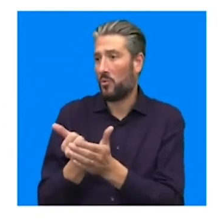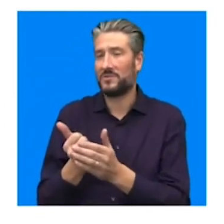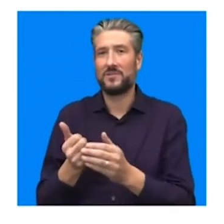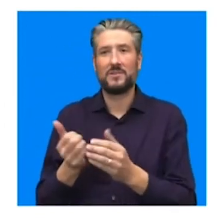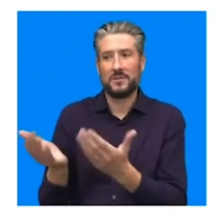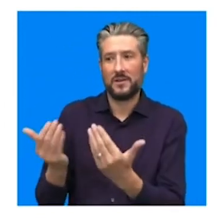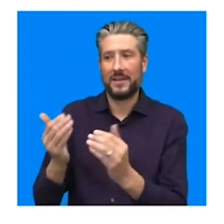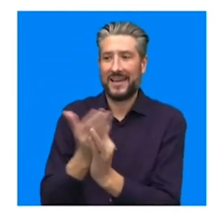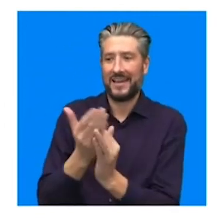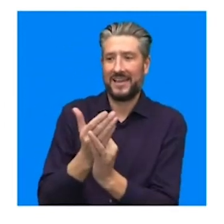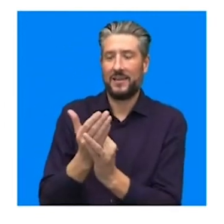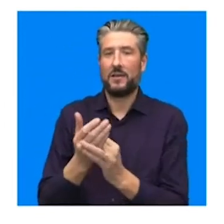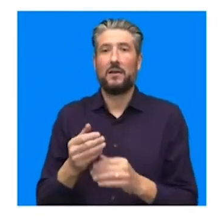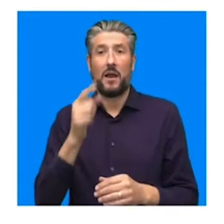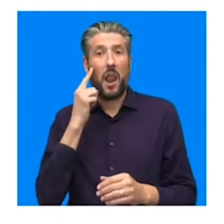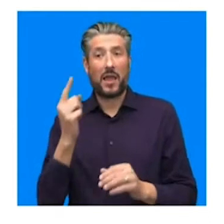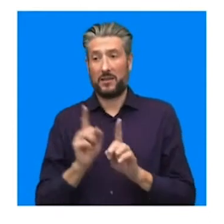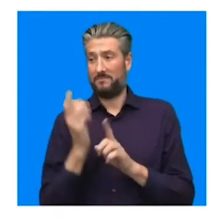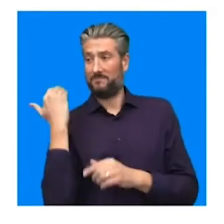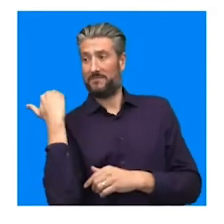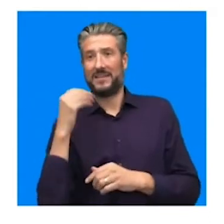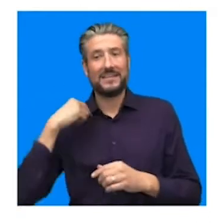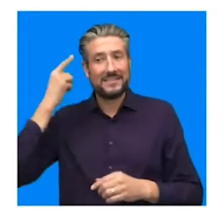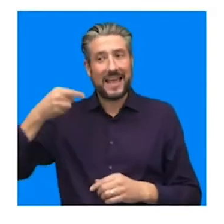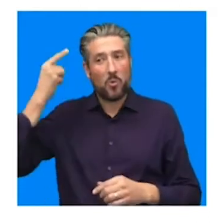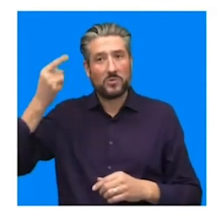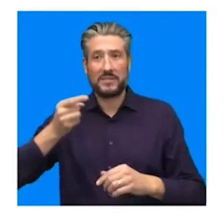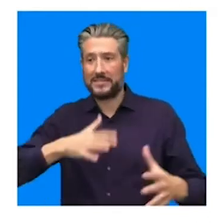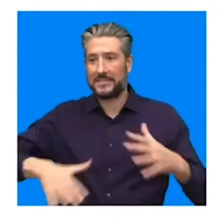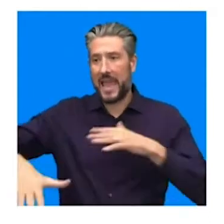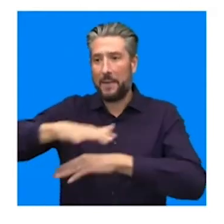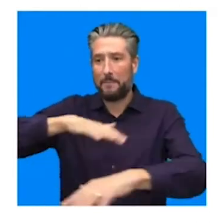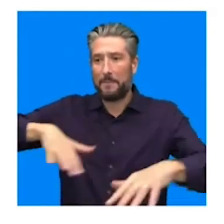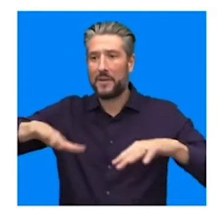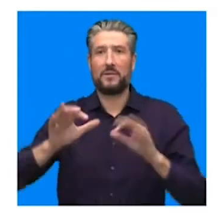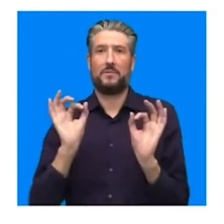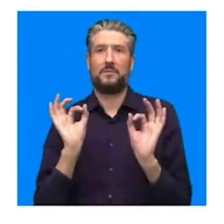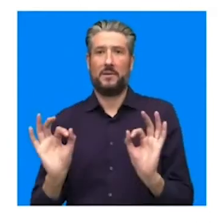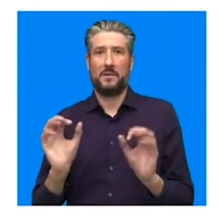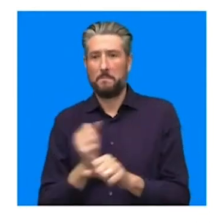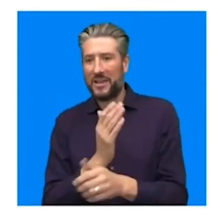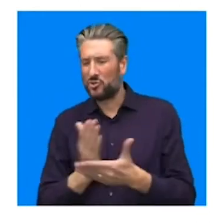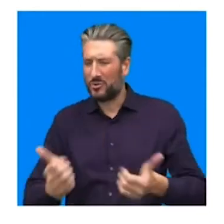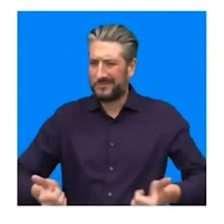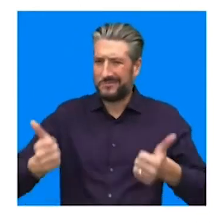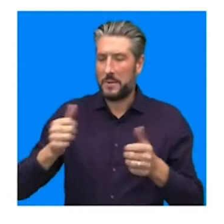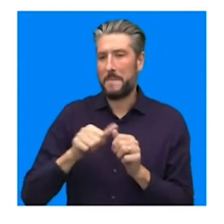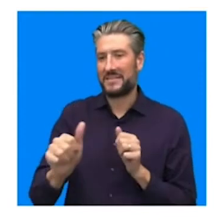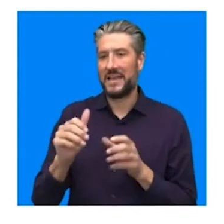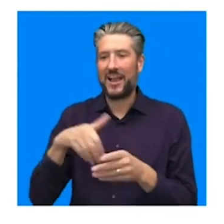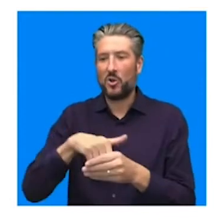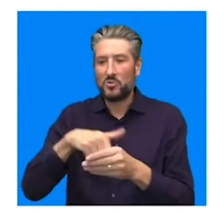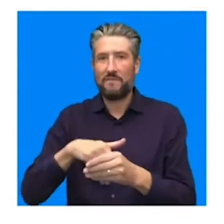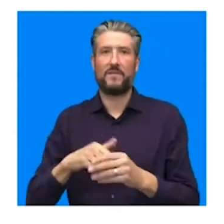which is a great example of innovative approaches to make sure cities are more inclusive in addressing long-standing barriers to